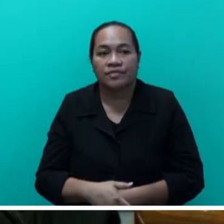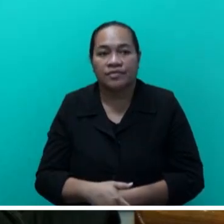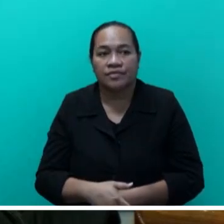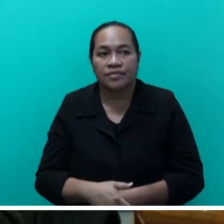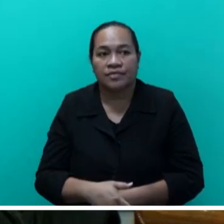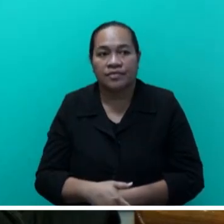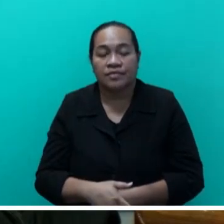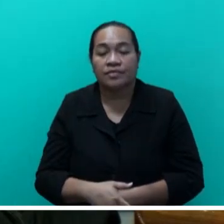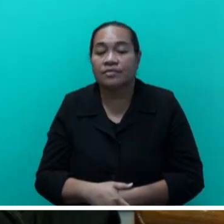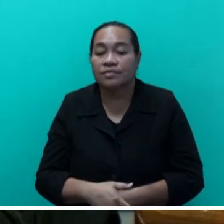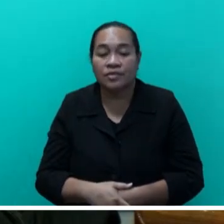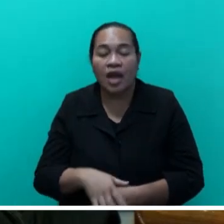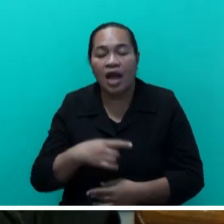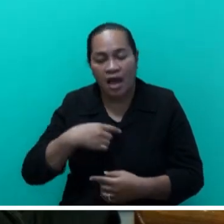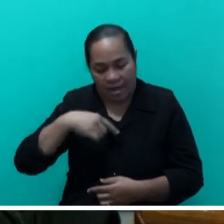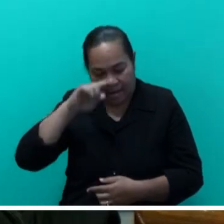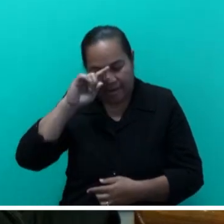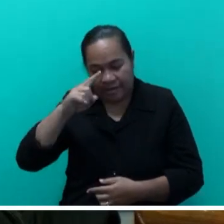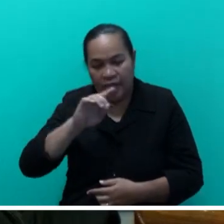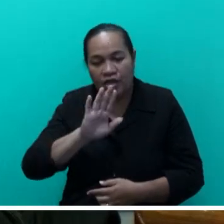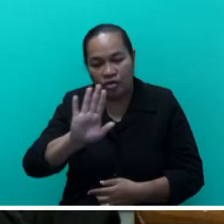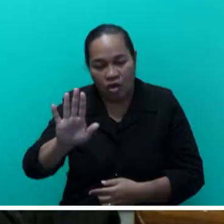I understand the concerns of Honorable Kipal.